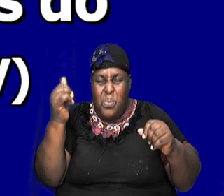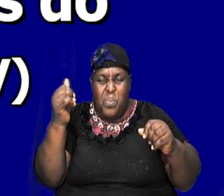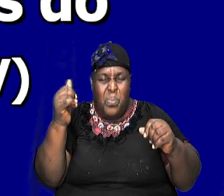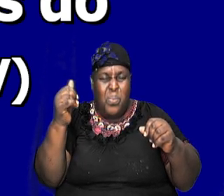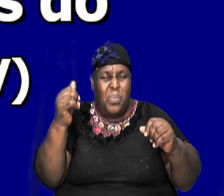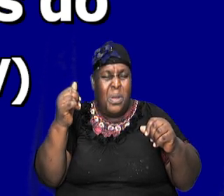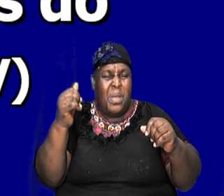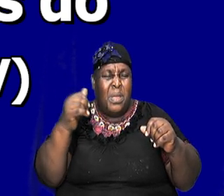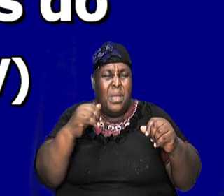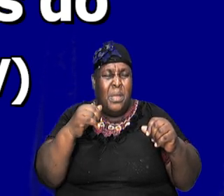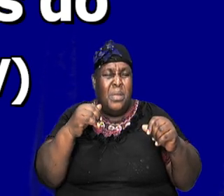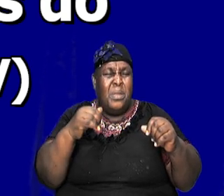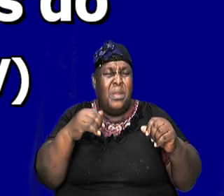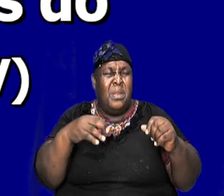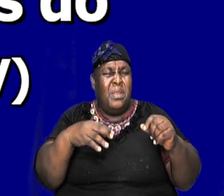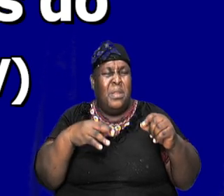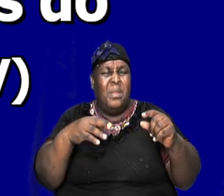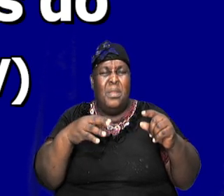stone me?